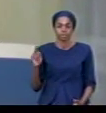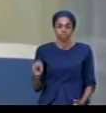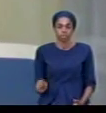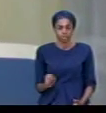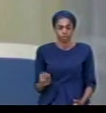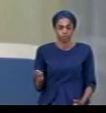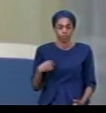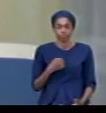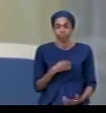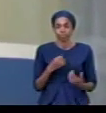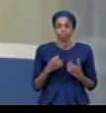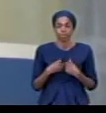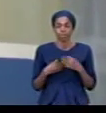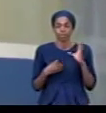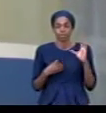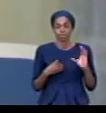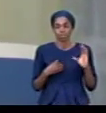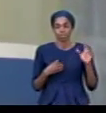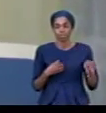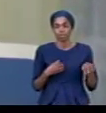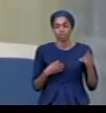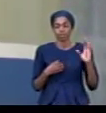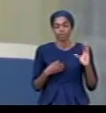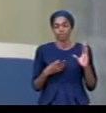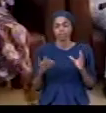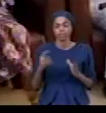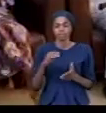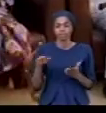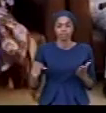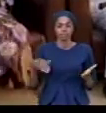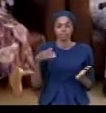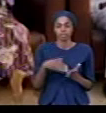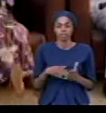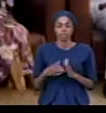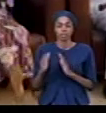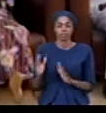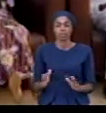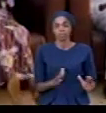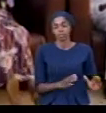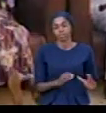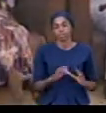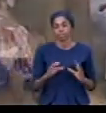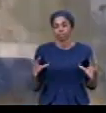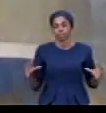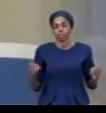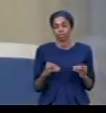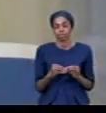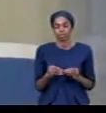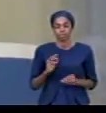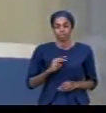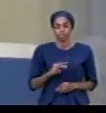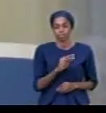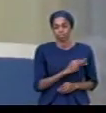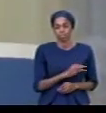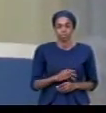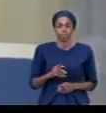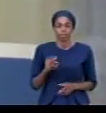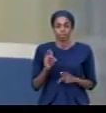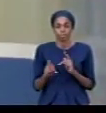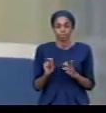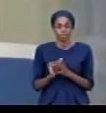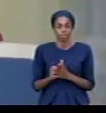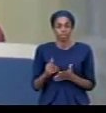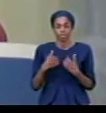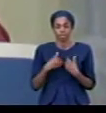CPC, Central Planning Committee members, which have helped us. They have planned, they have